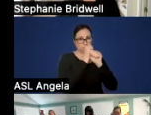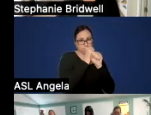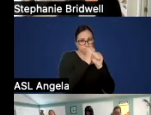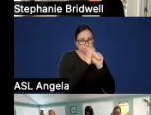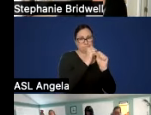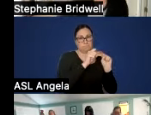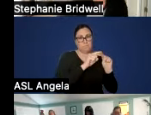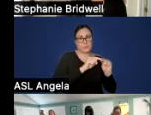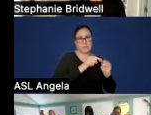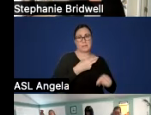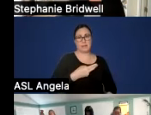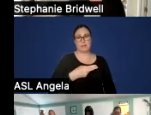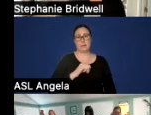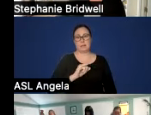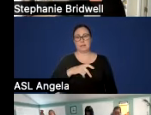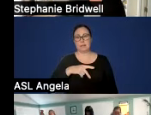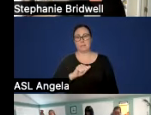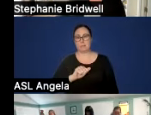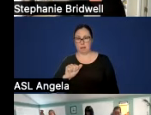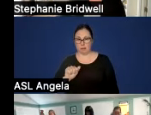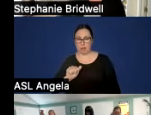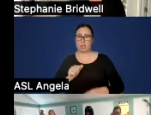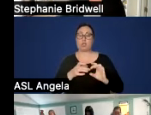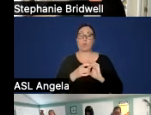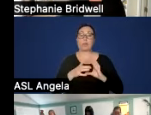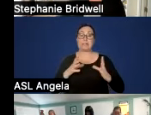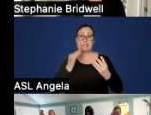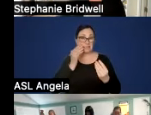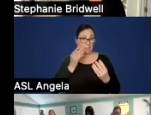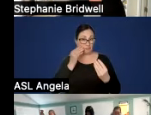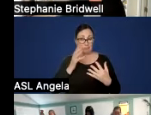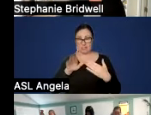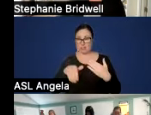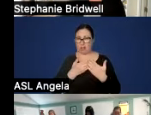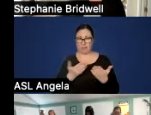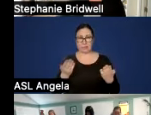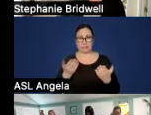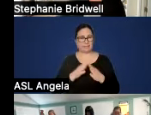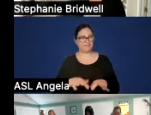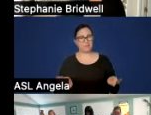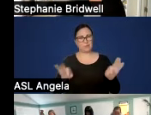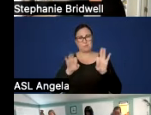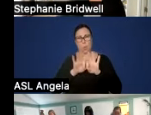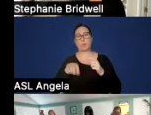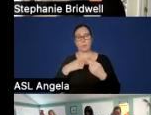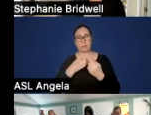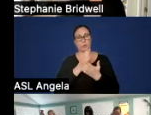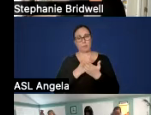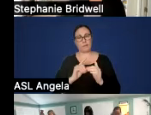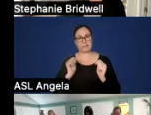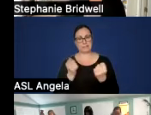depending on the purposes. And so releases of information and all those kinds of things are so important when you're part of a team.